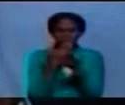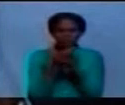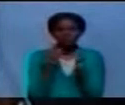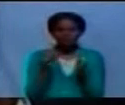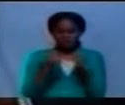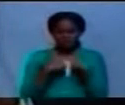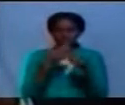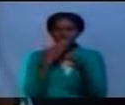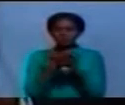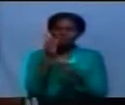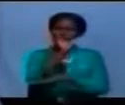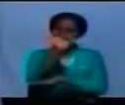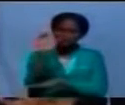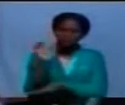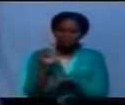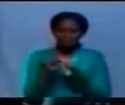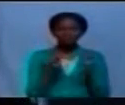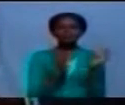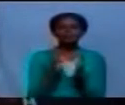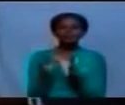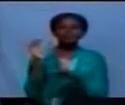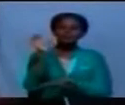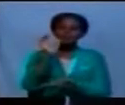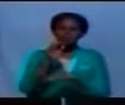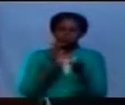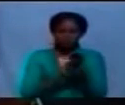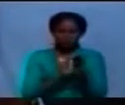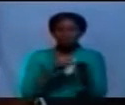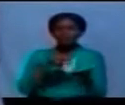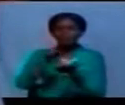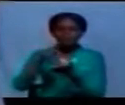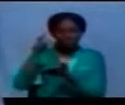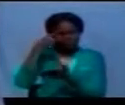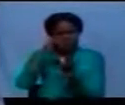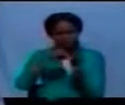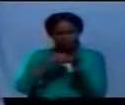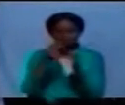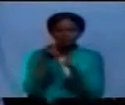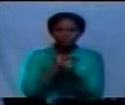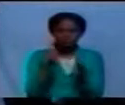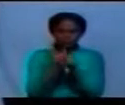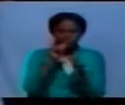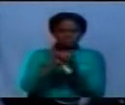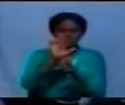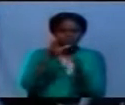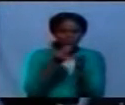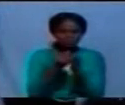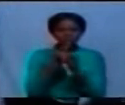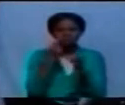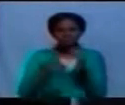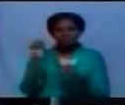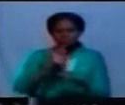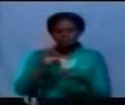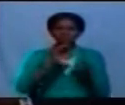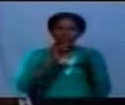good Christmas, so I can prepare for the school fees that are coming in January. That is saving. So from within your level of income, at whatever level, I think